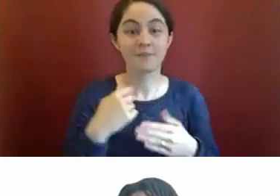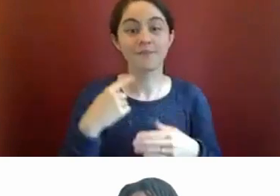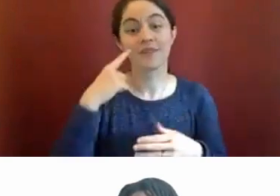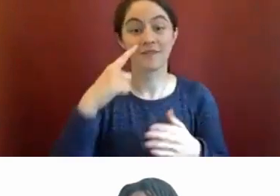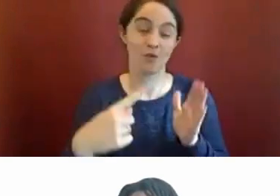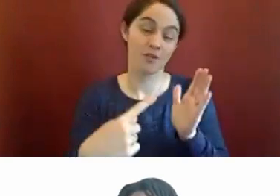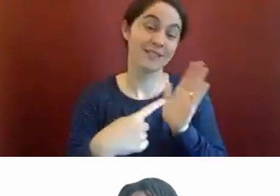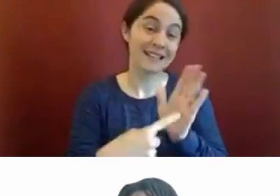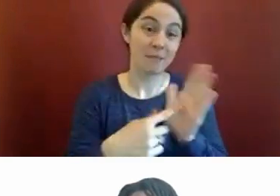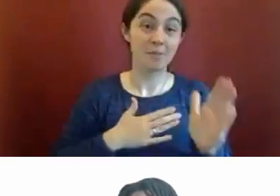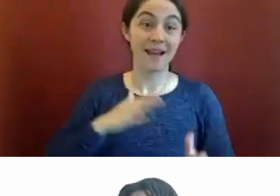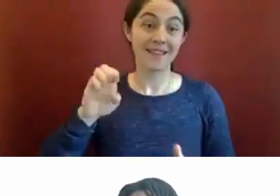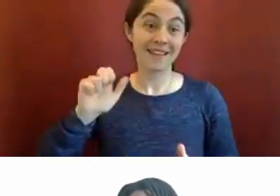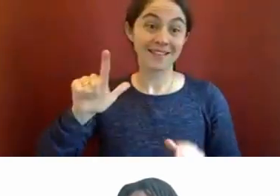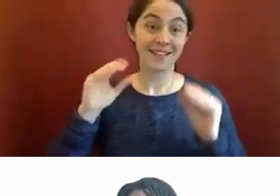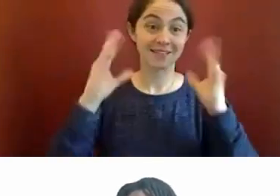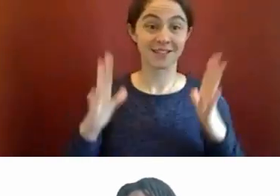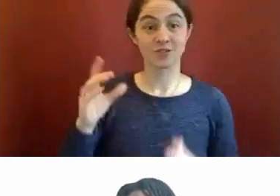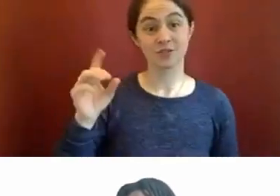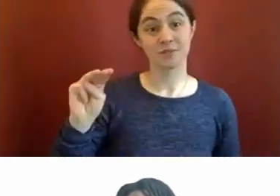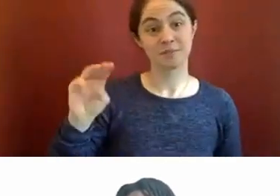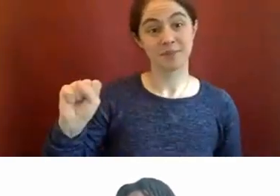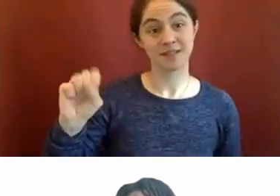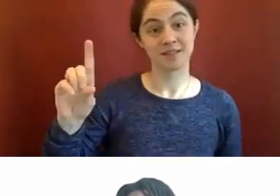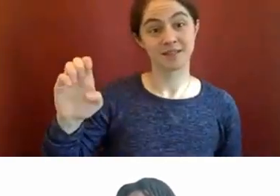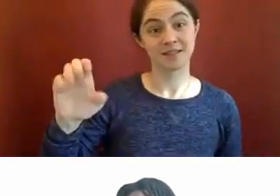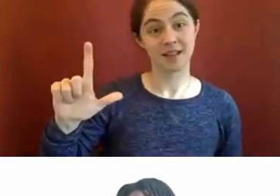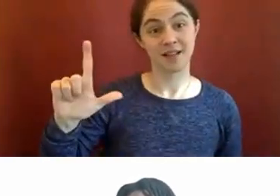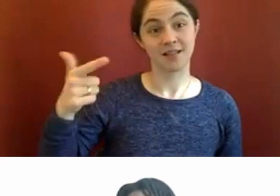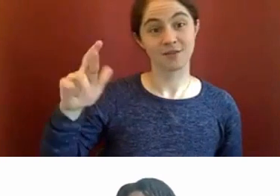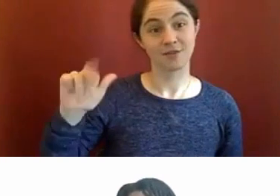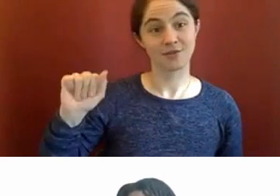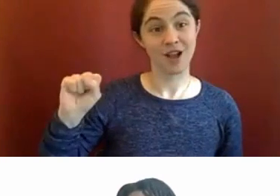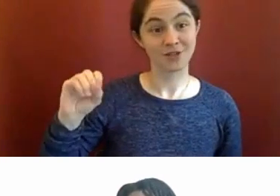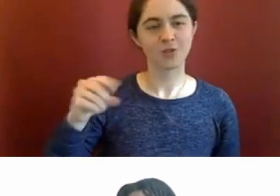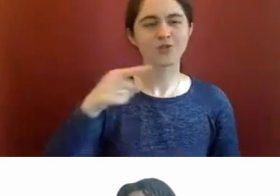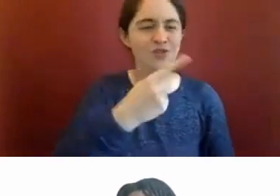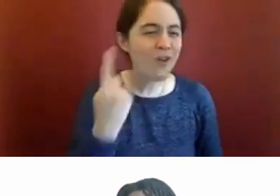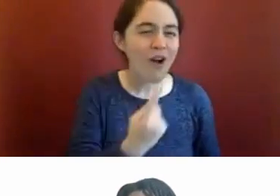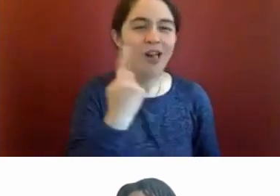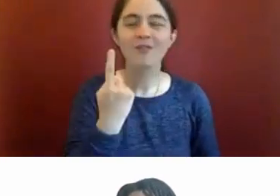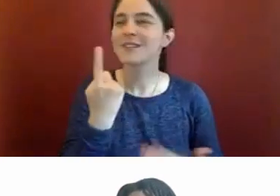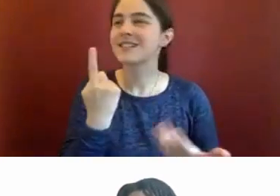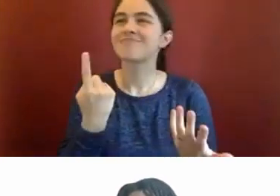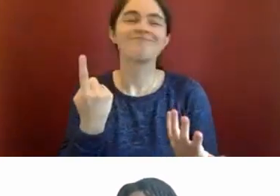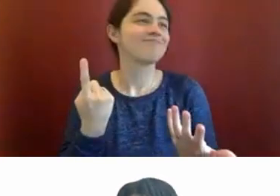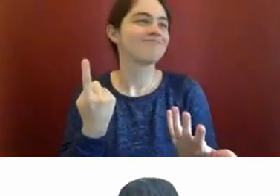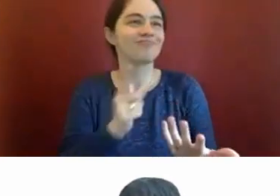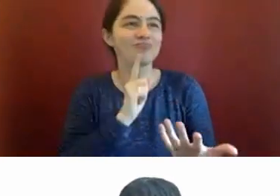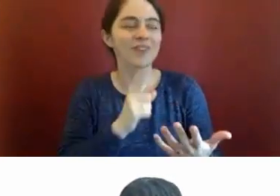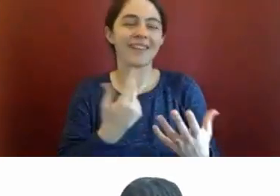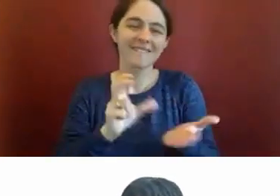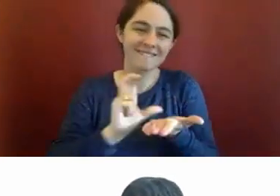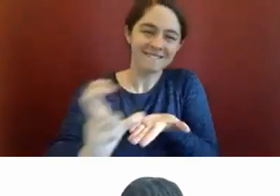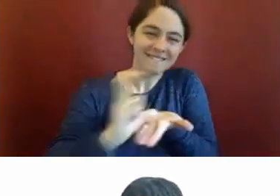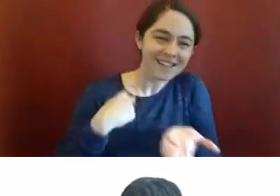Grasso. She had always like different, like she always like took the time to tell us what